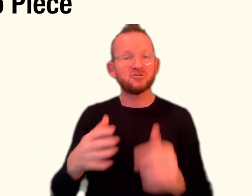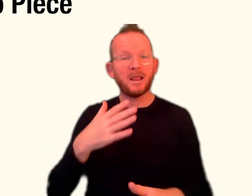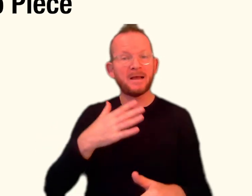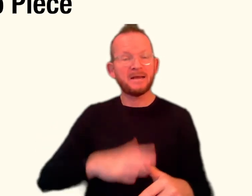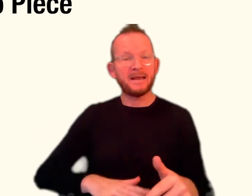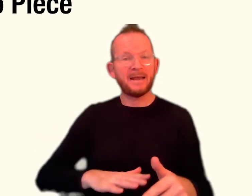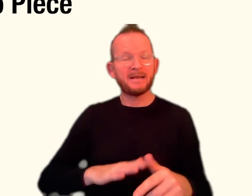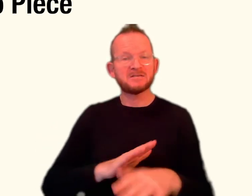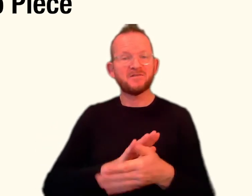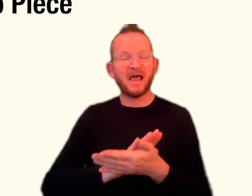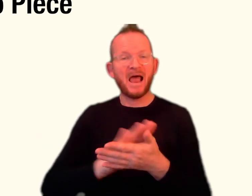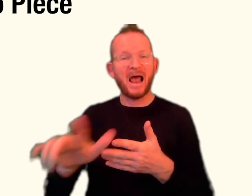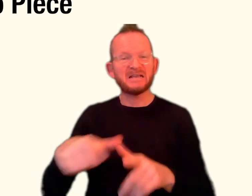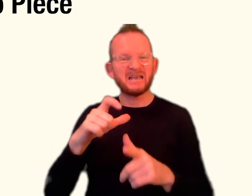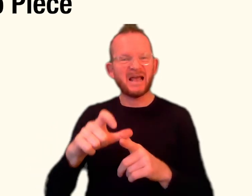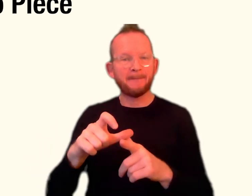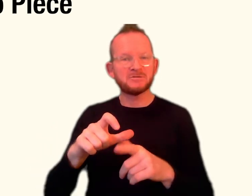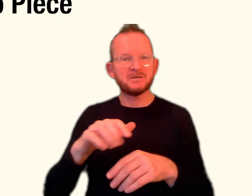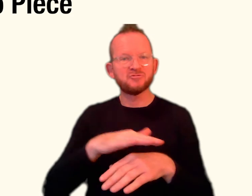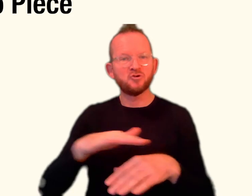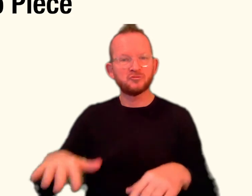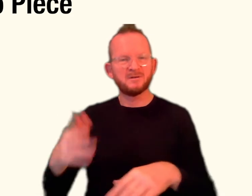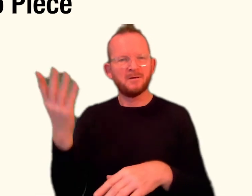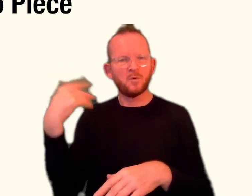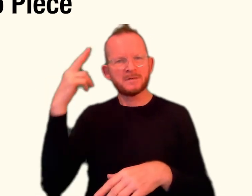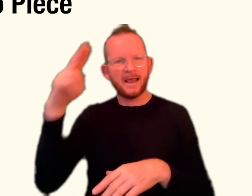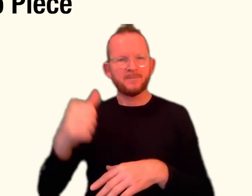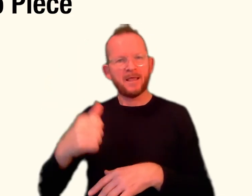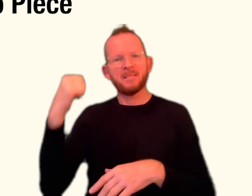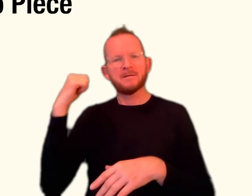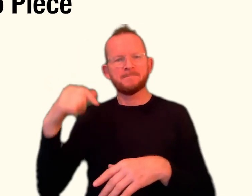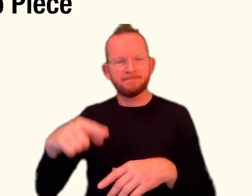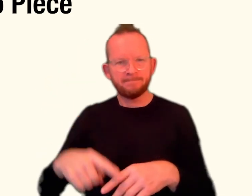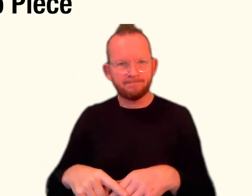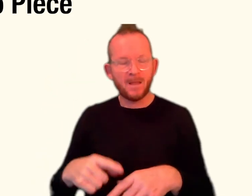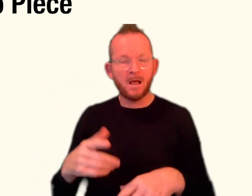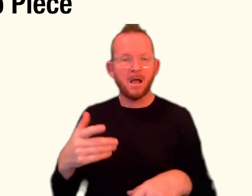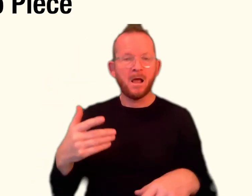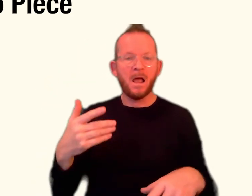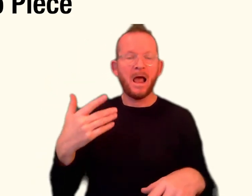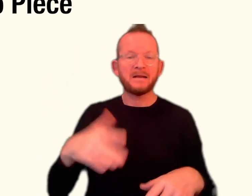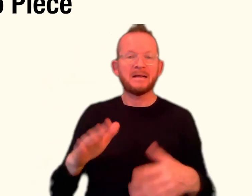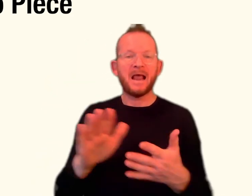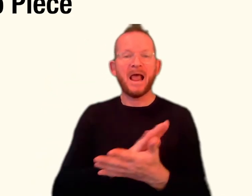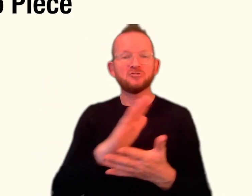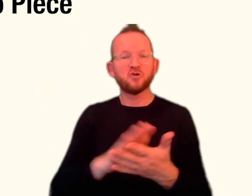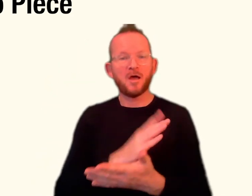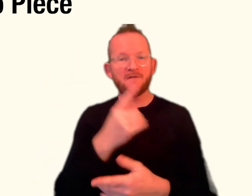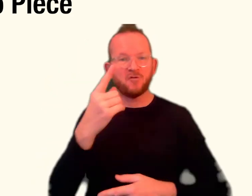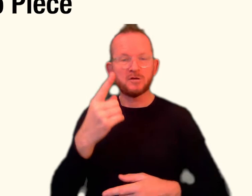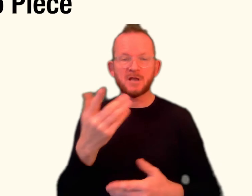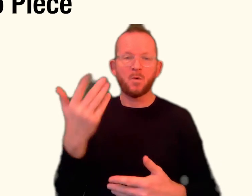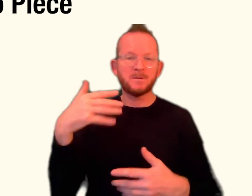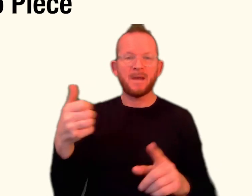needs for handicapped children, as it was then. I did enjoy it first because I wasn't